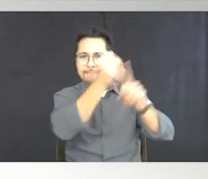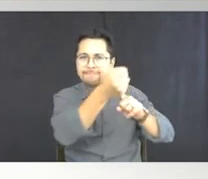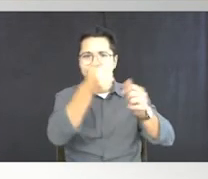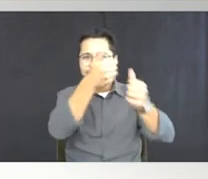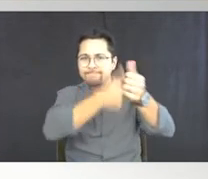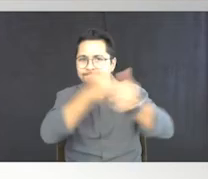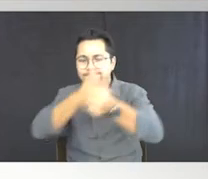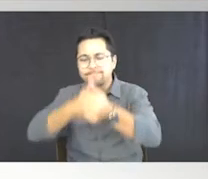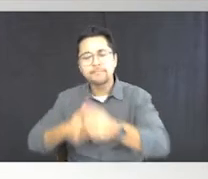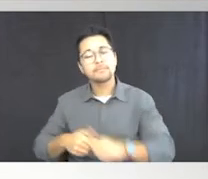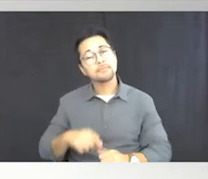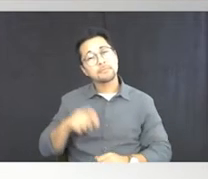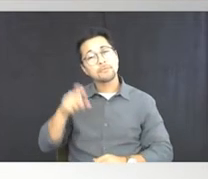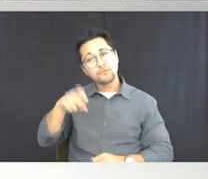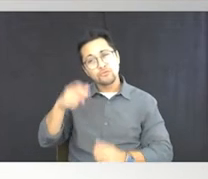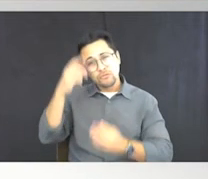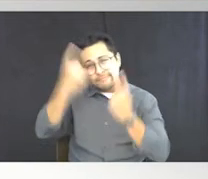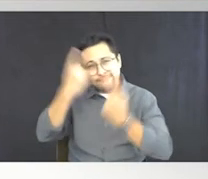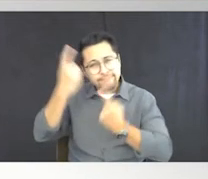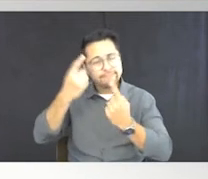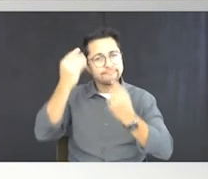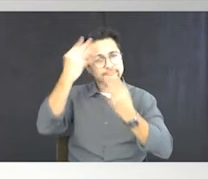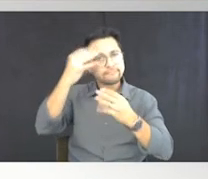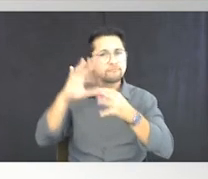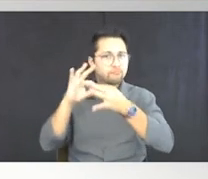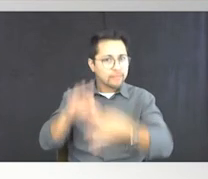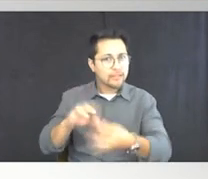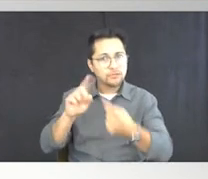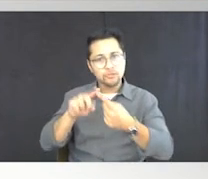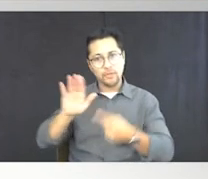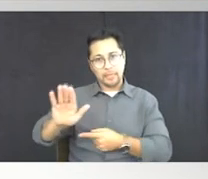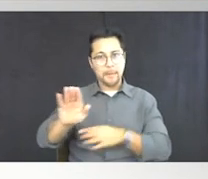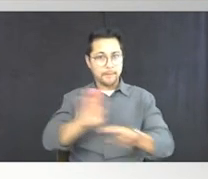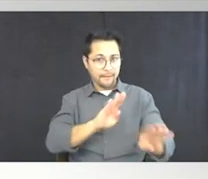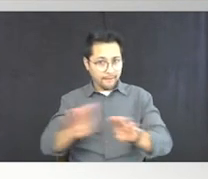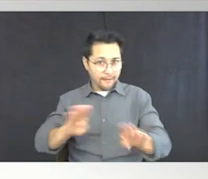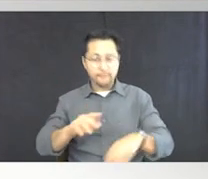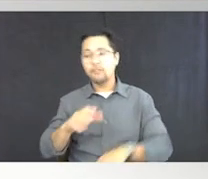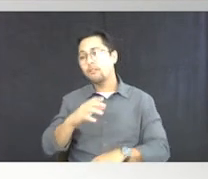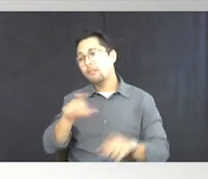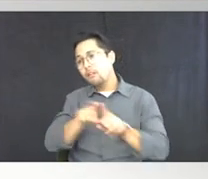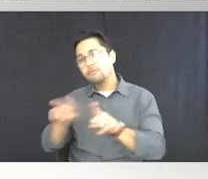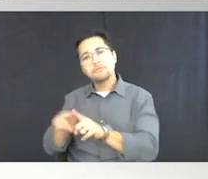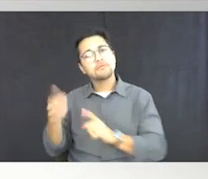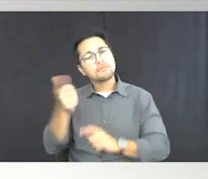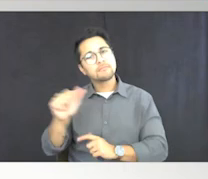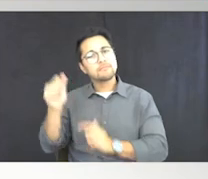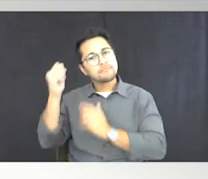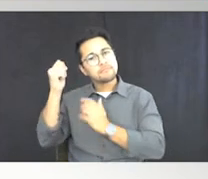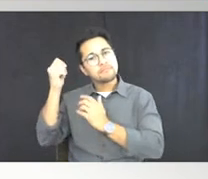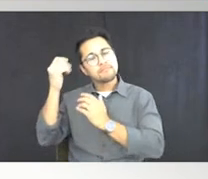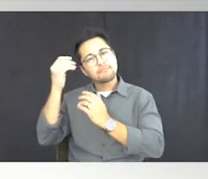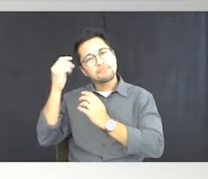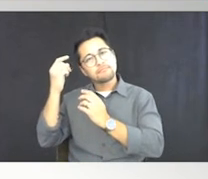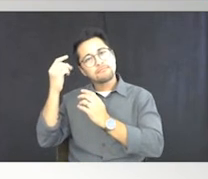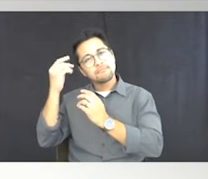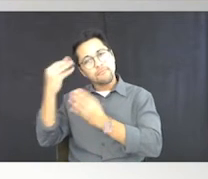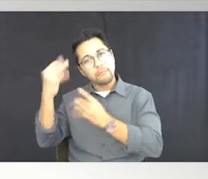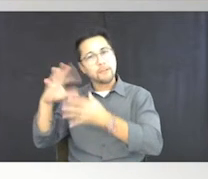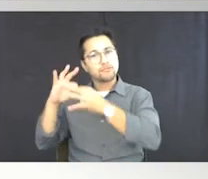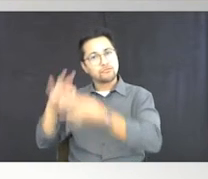any relevant information regarding the child's behaviors, including where appropriate any information on the child's